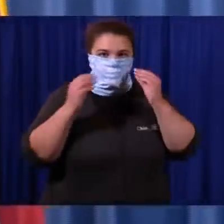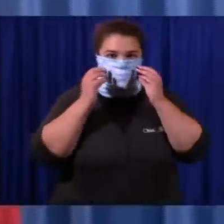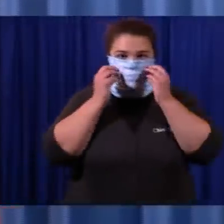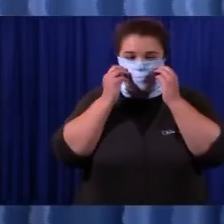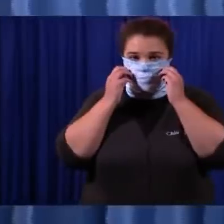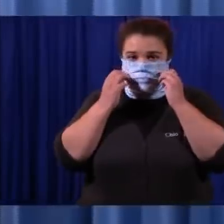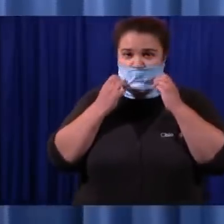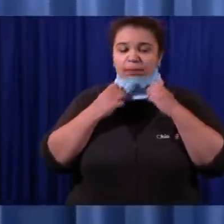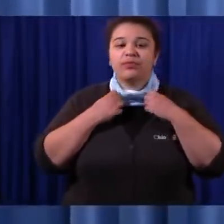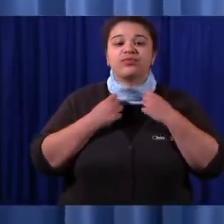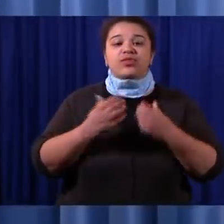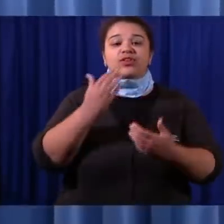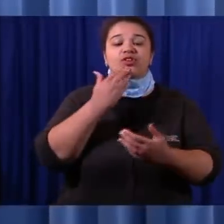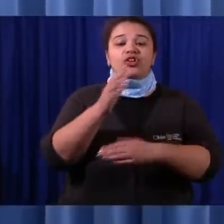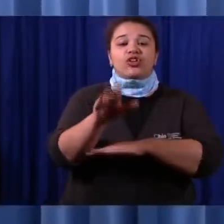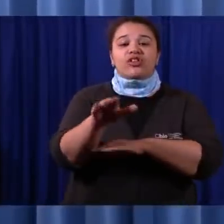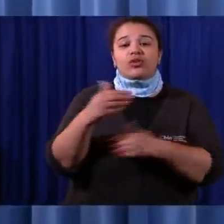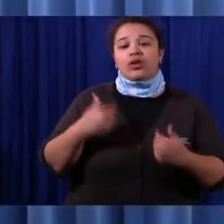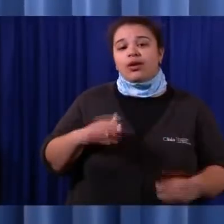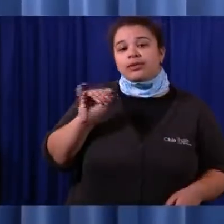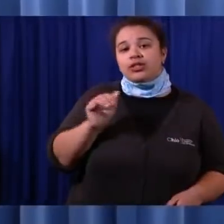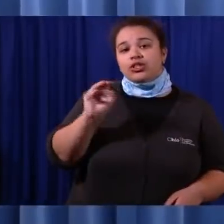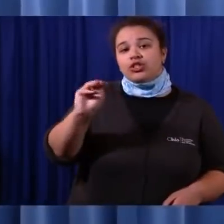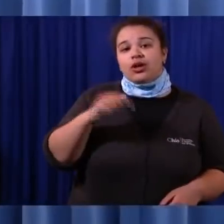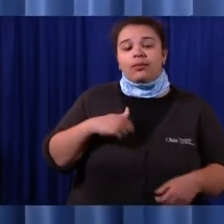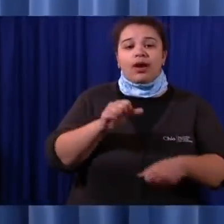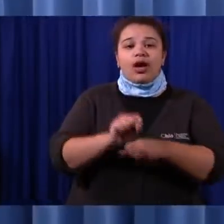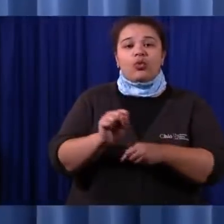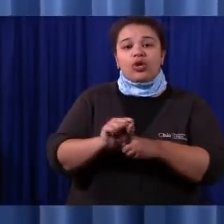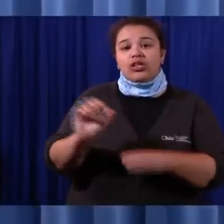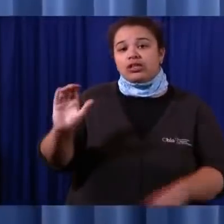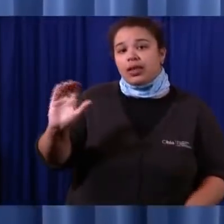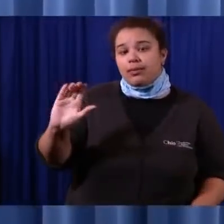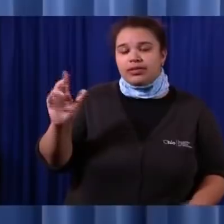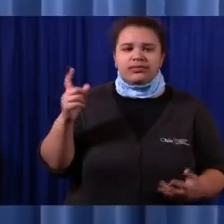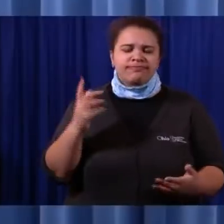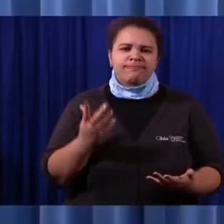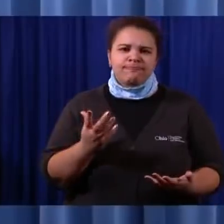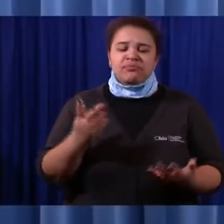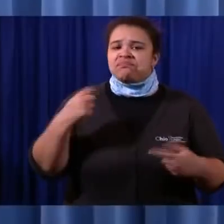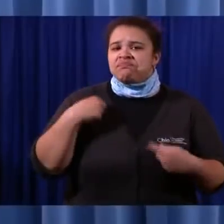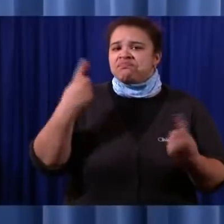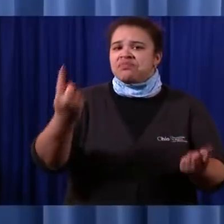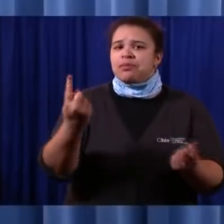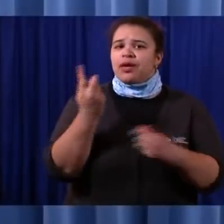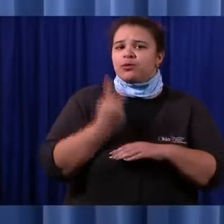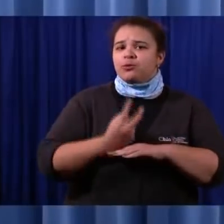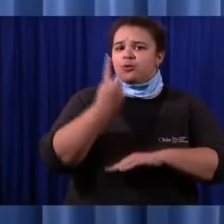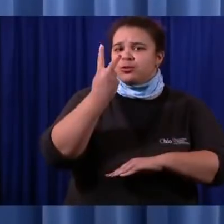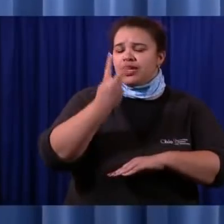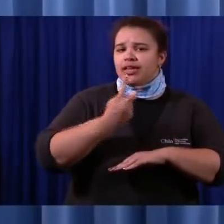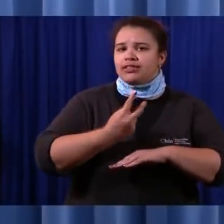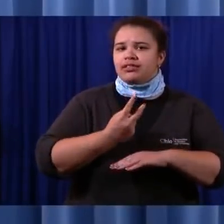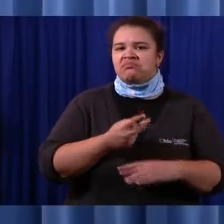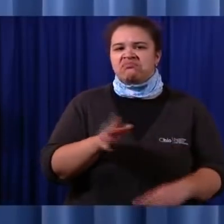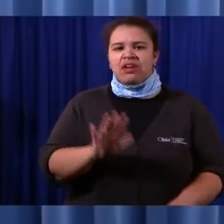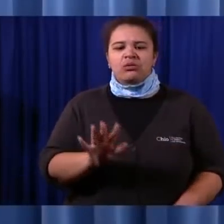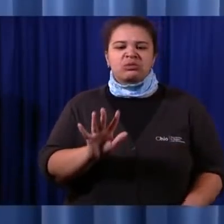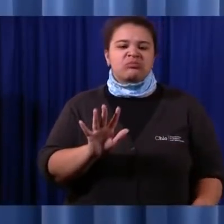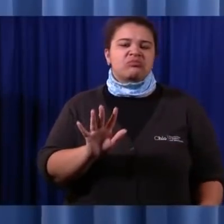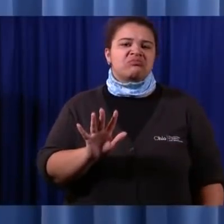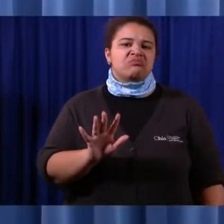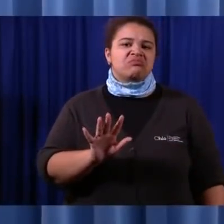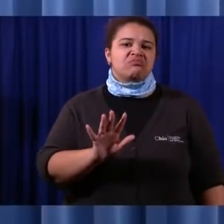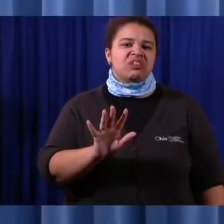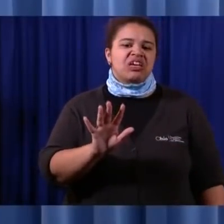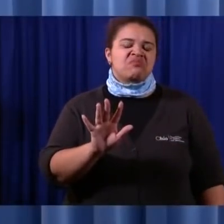Good afternoon, Governor. Jeff Reddick with ABC6 here in Columbus. In the past 2 days, we've seen reports that at least 9 or as many as half